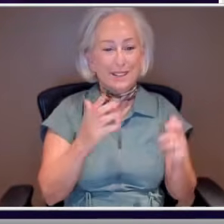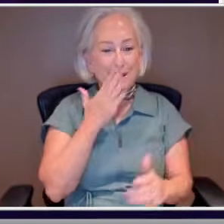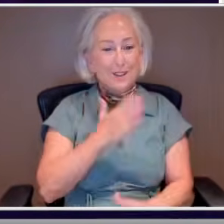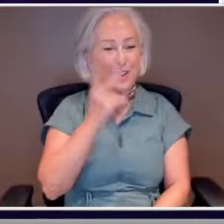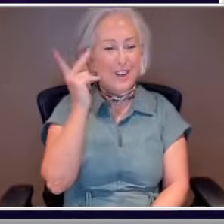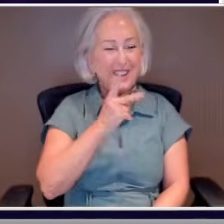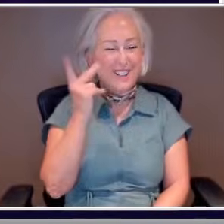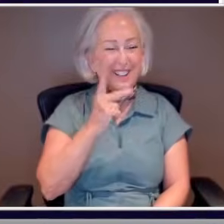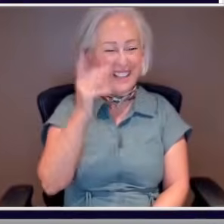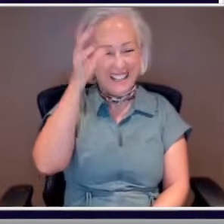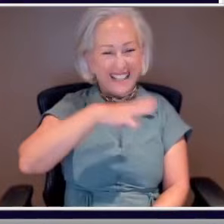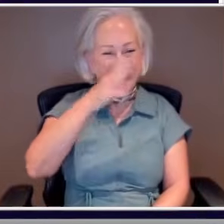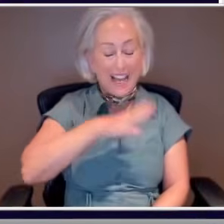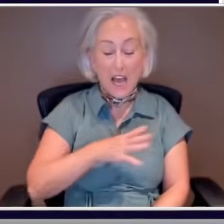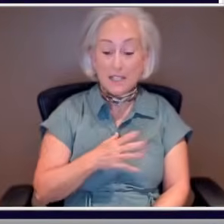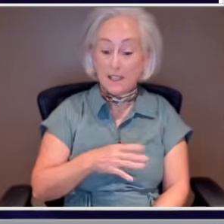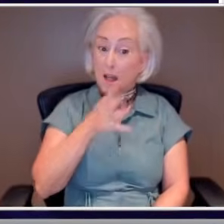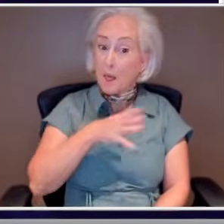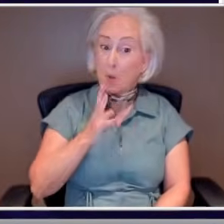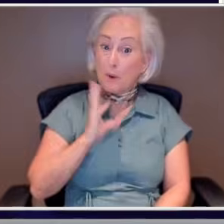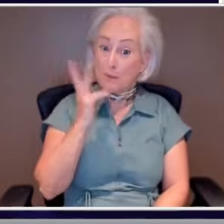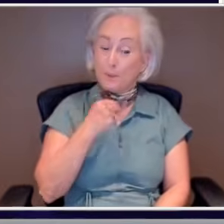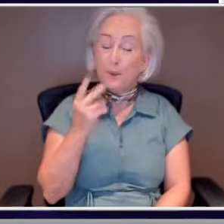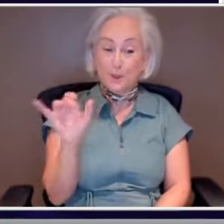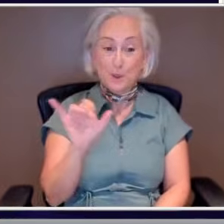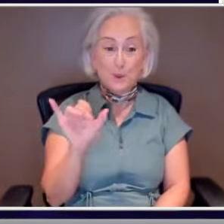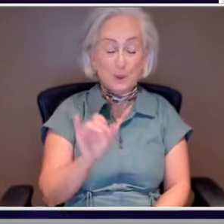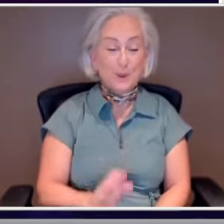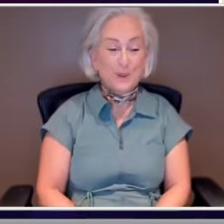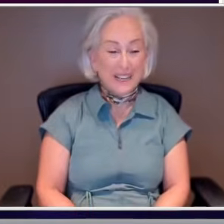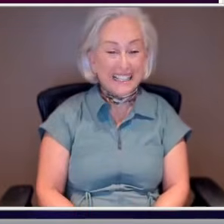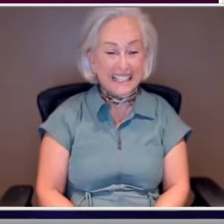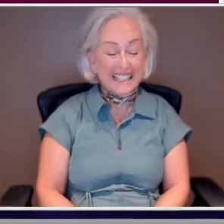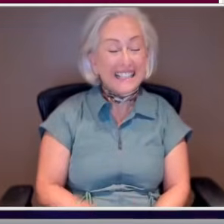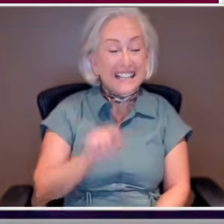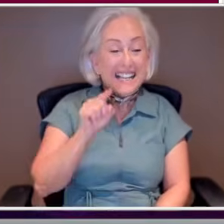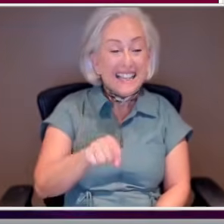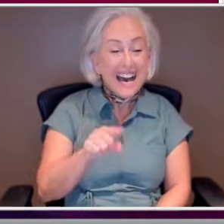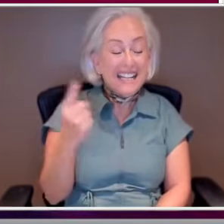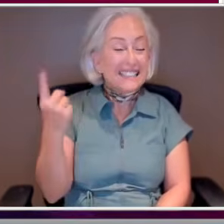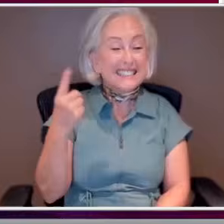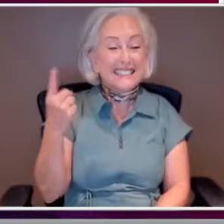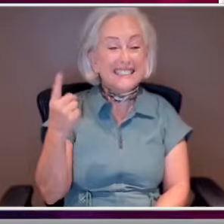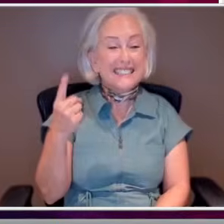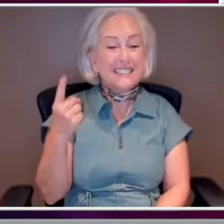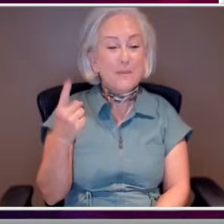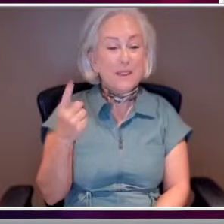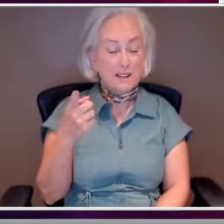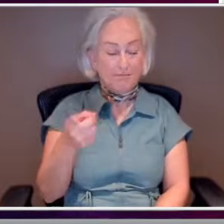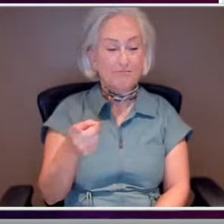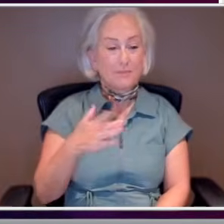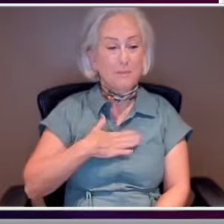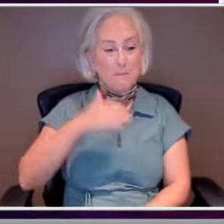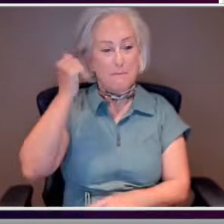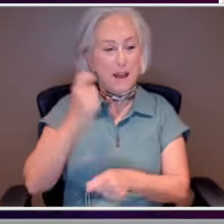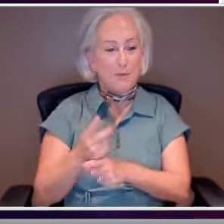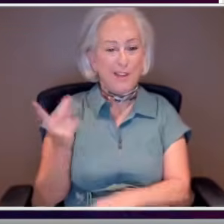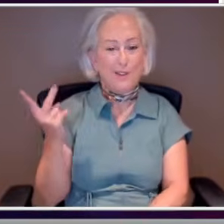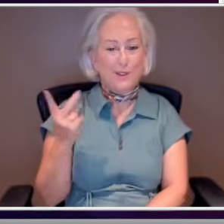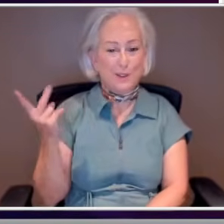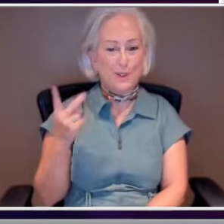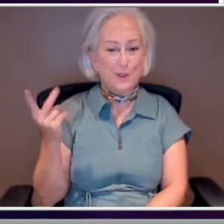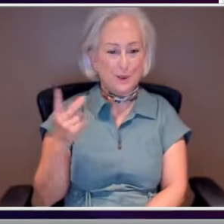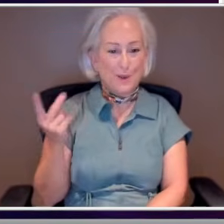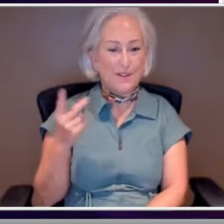The ladies were beautiful too. Was this something that? And then that's me and my brother There you just go. a